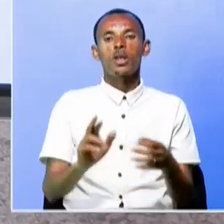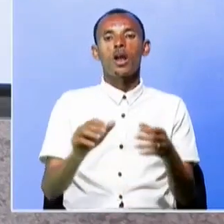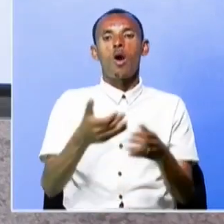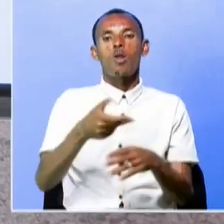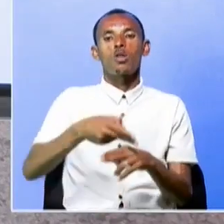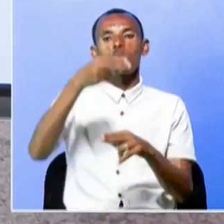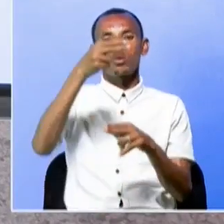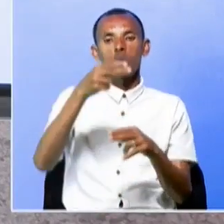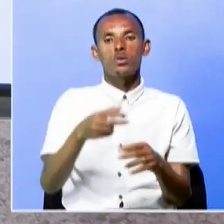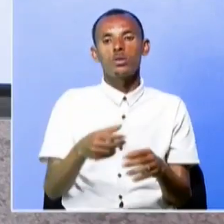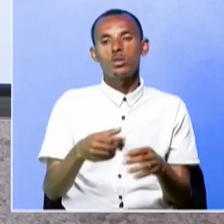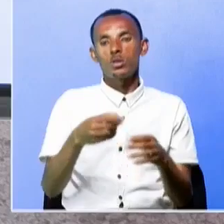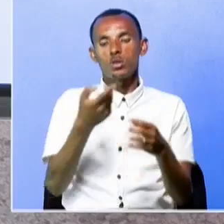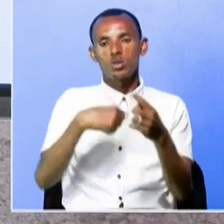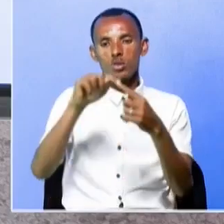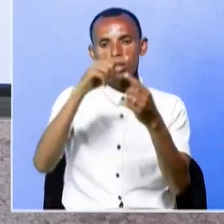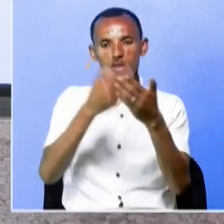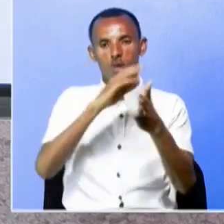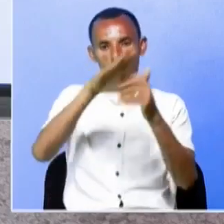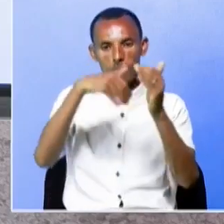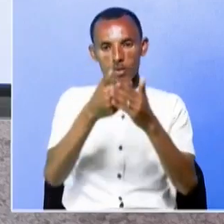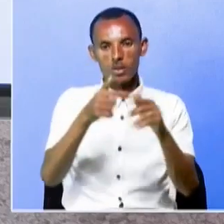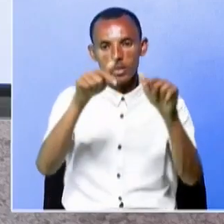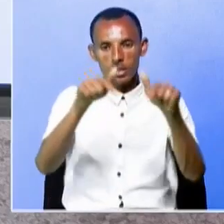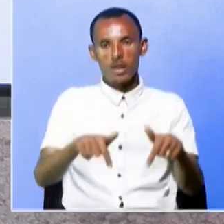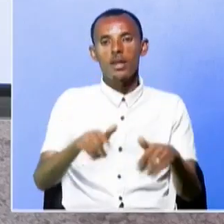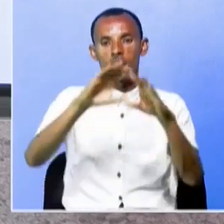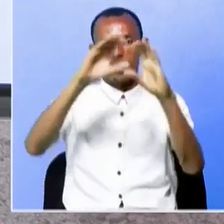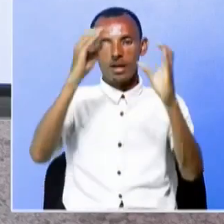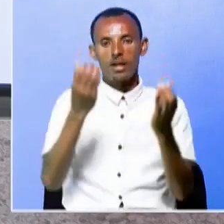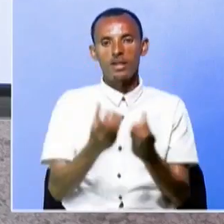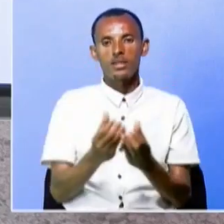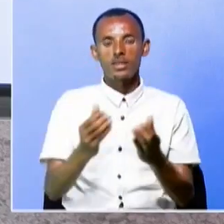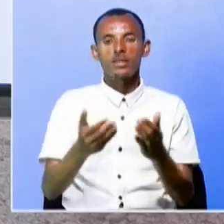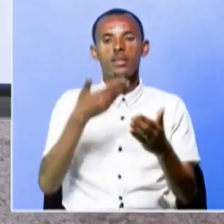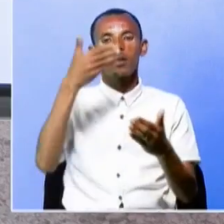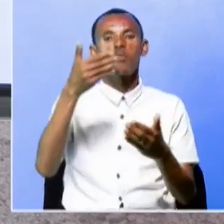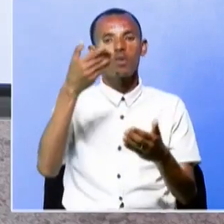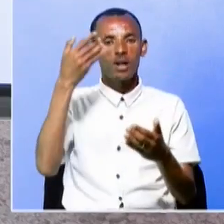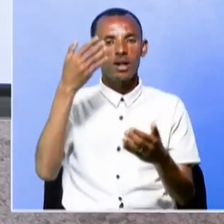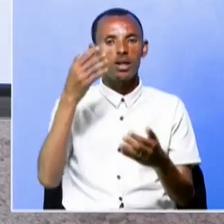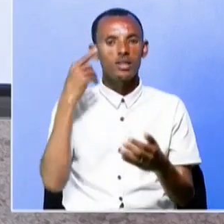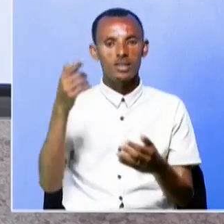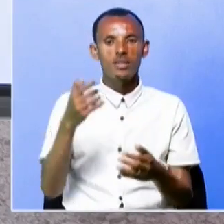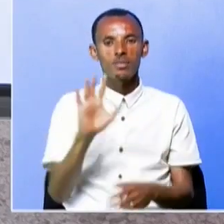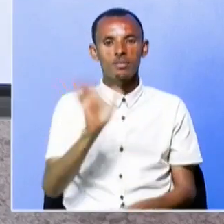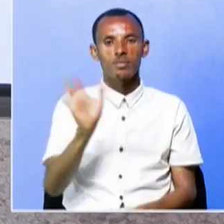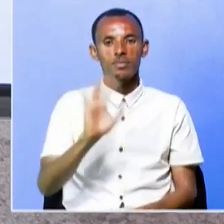altitudes too. So this is all about the today's lesson. Thank you for listening.